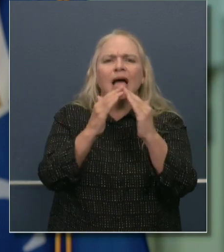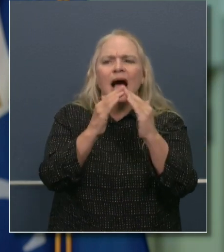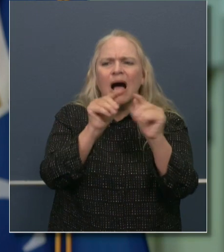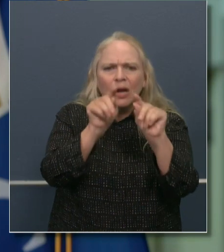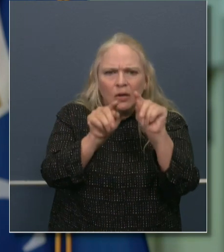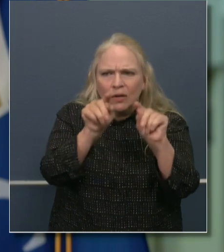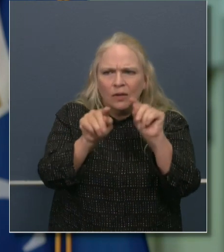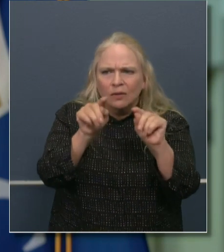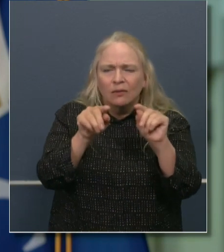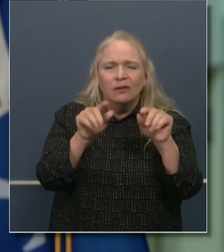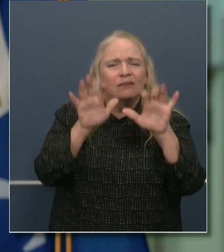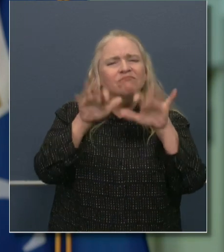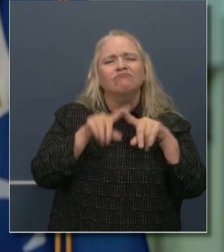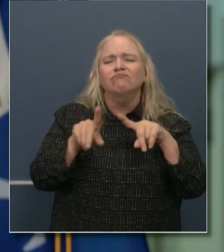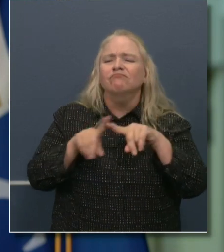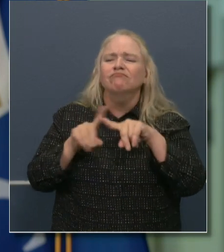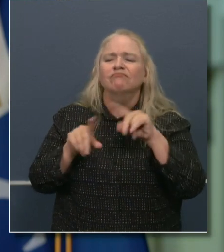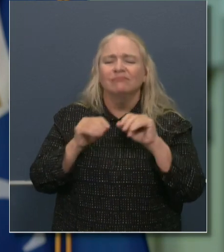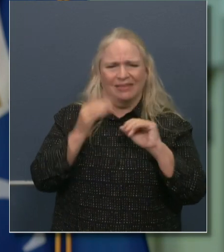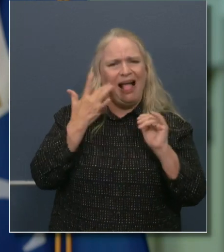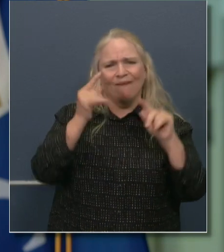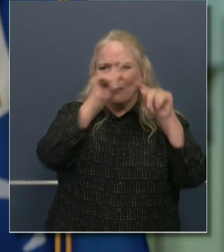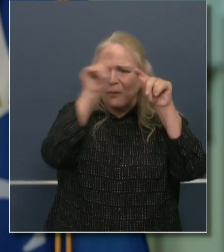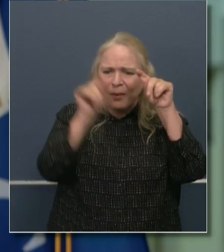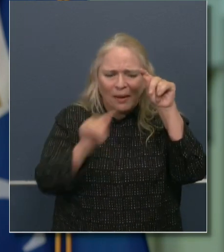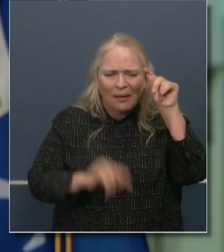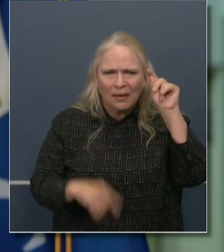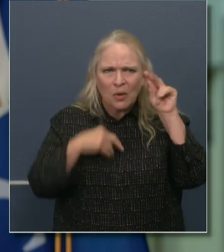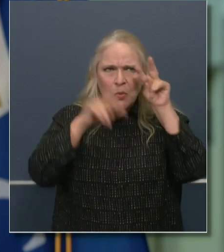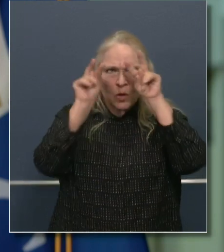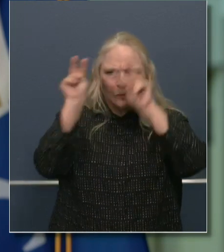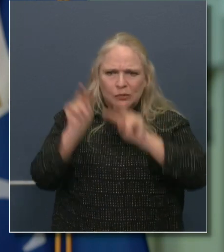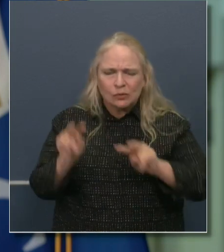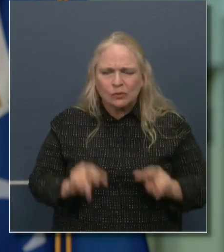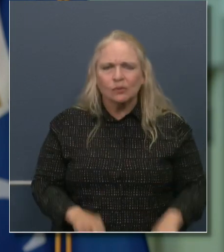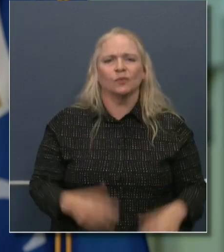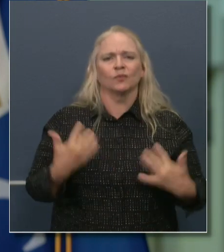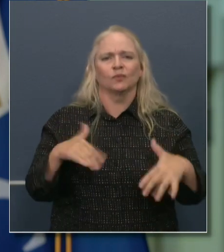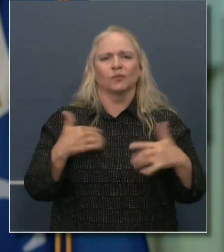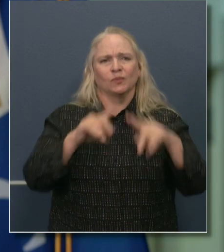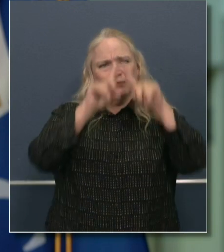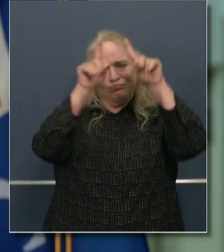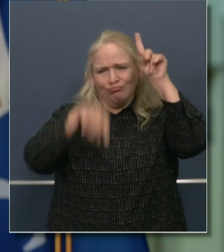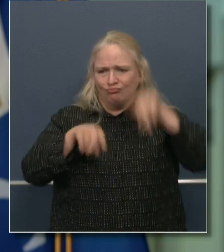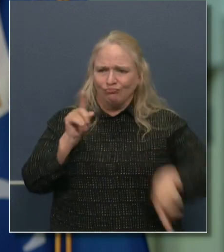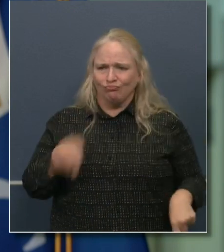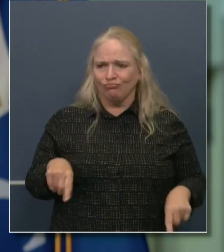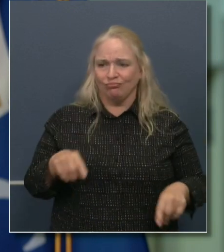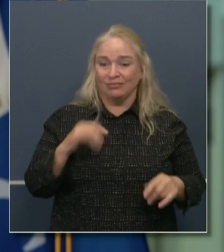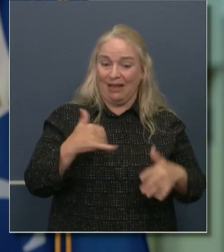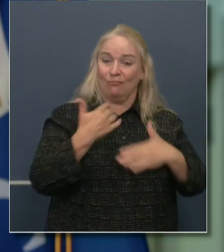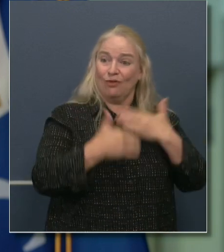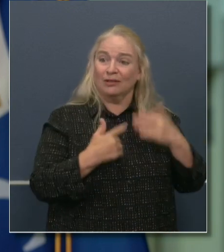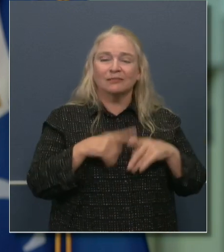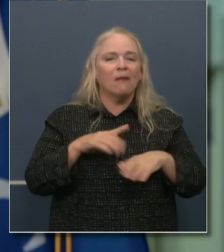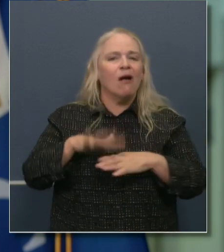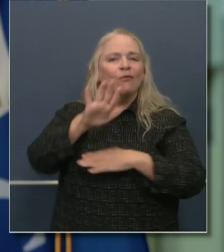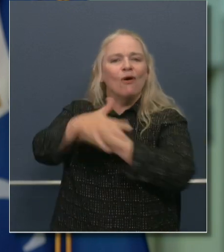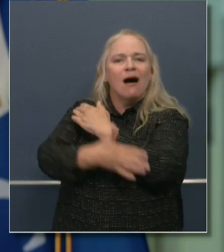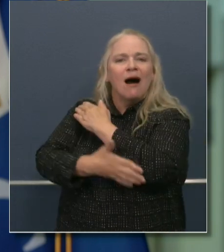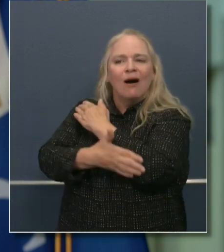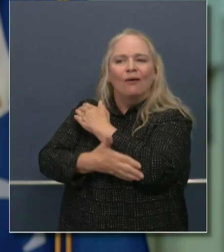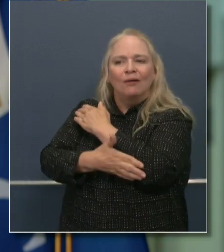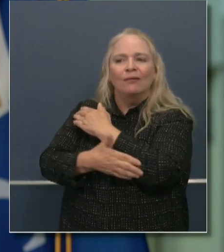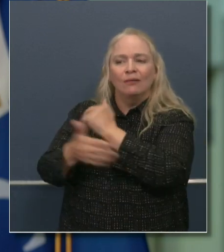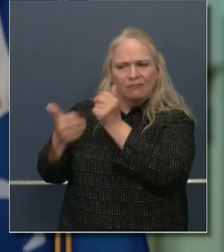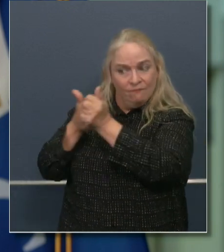the attestation process, and this is now the monitoring of that attestation process and the technical assistance. And that